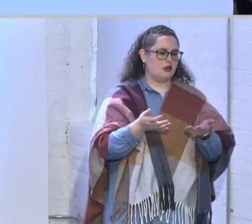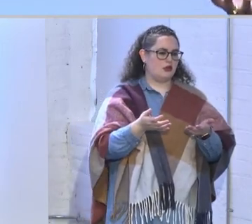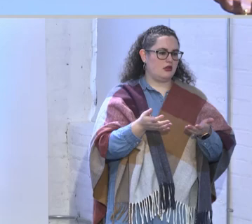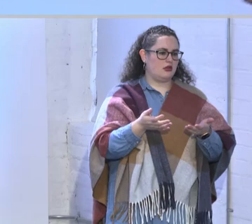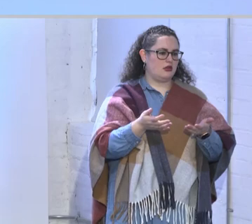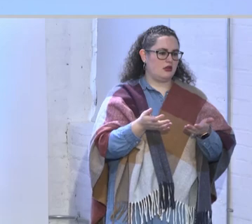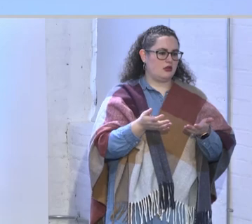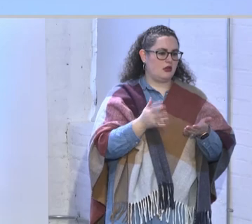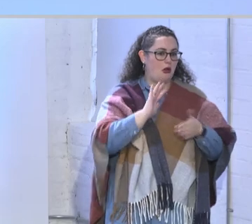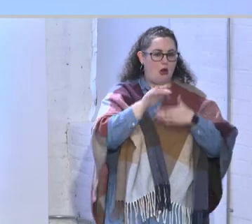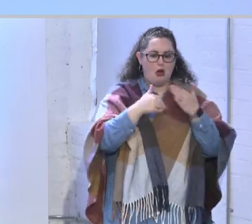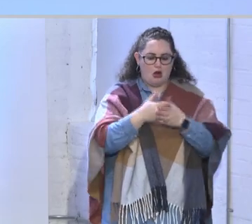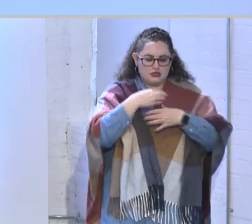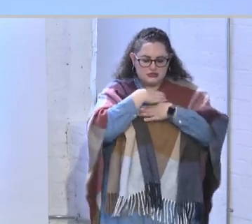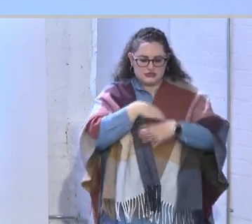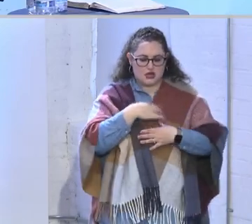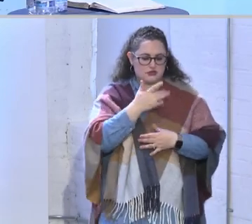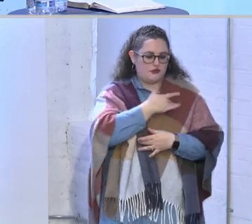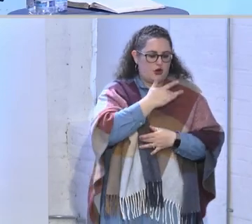we'll never know this side of heaven.